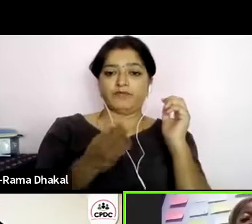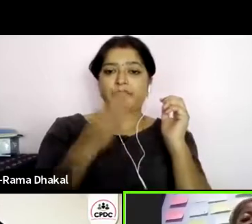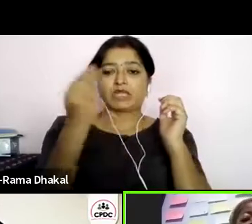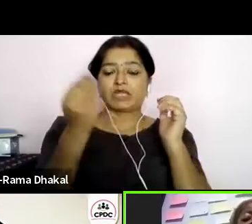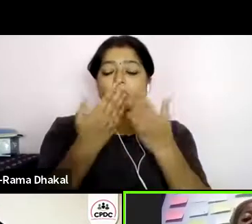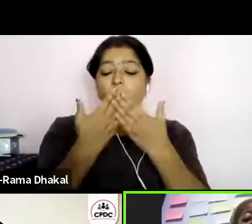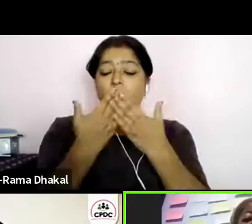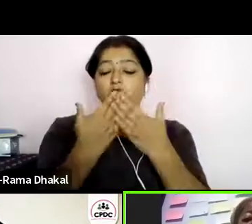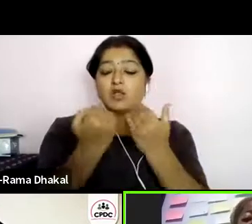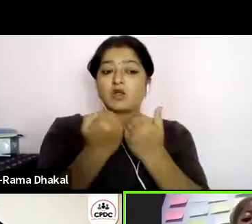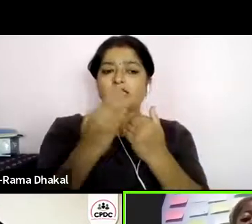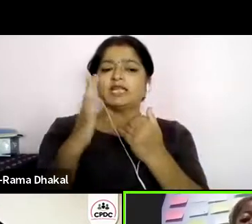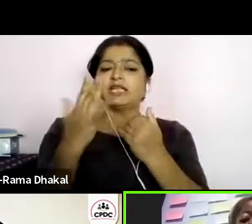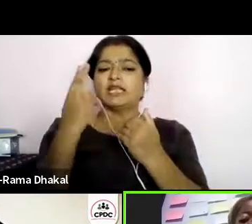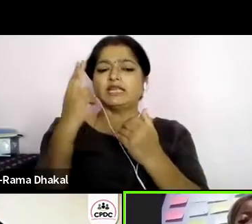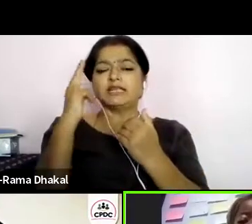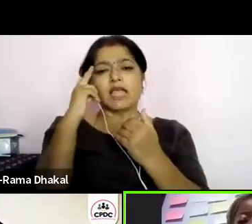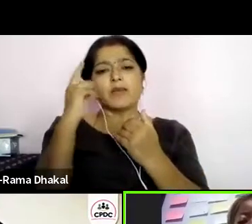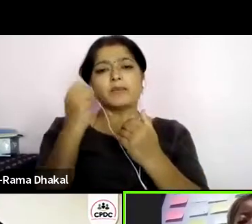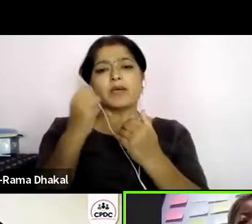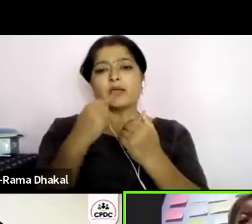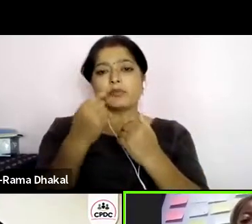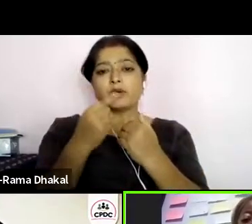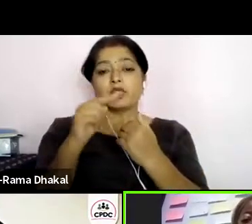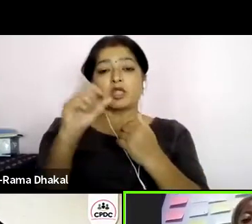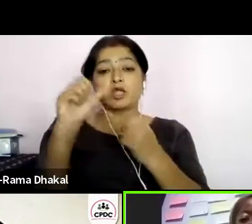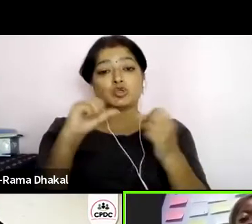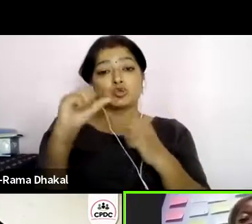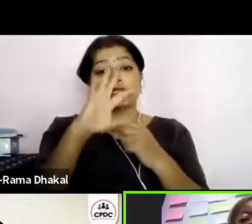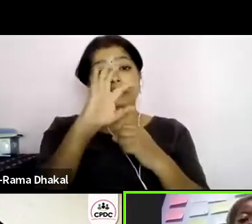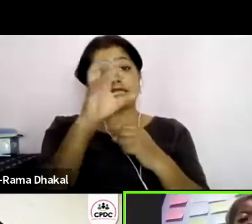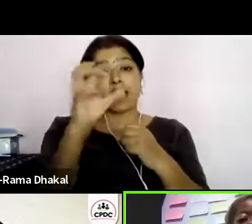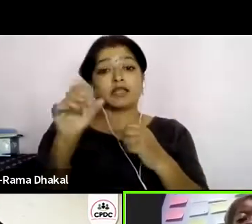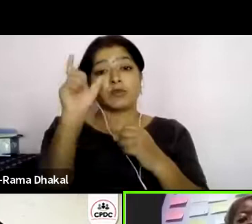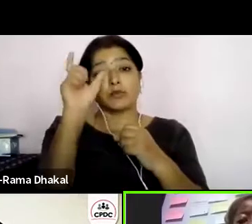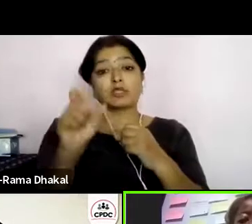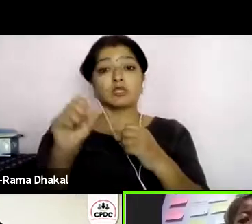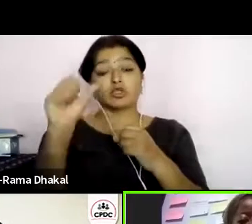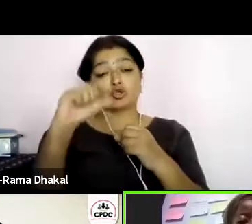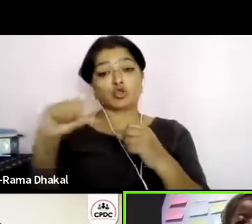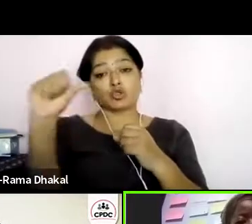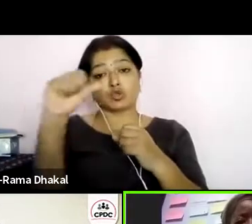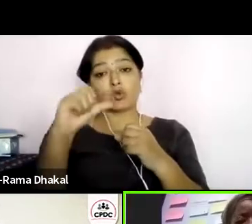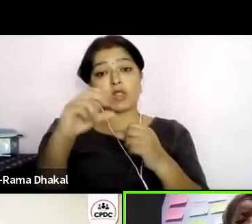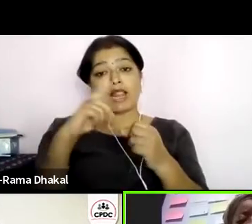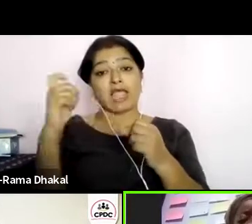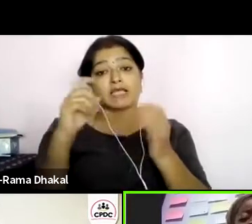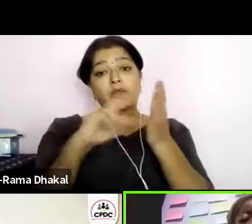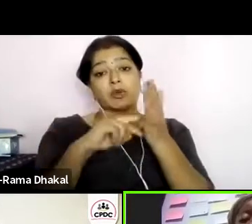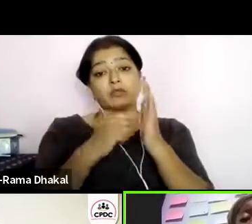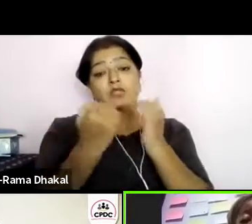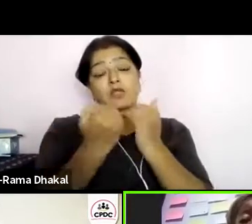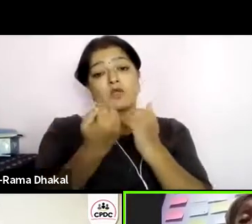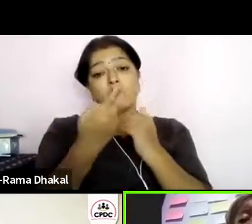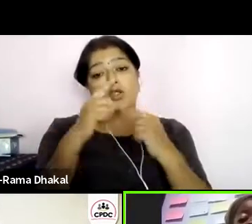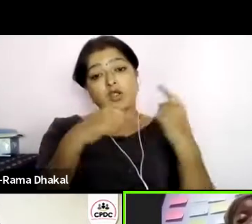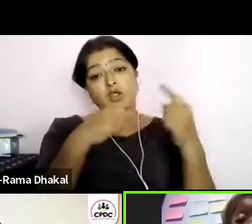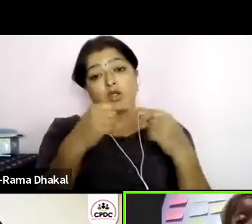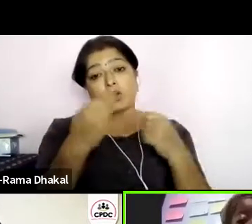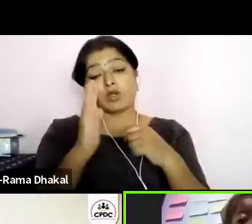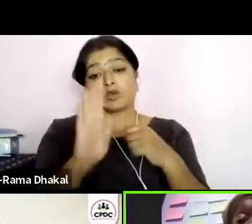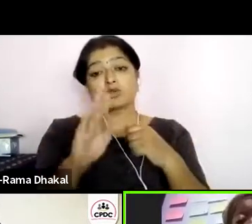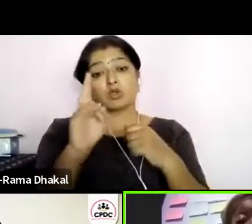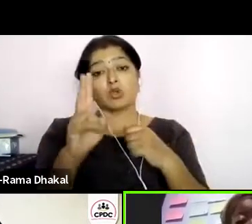were 385 mayors that were included in the planning of the project, included in the planning of a project that did